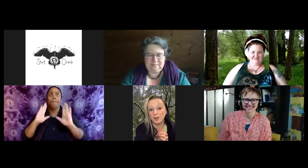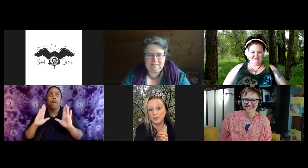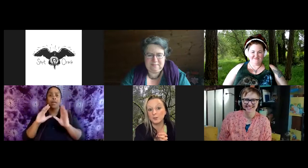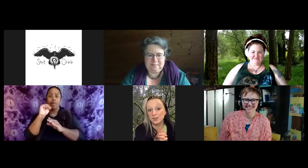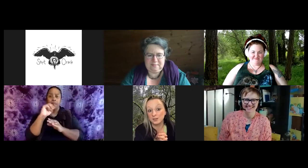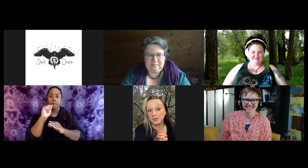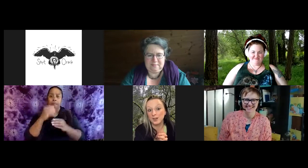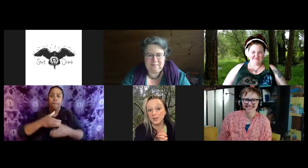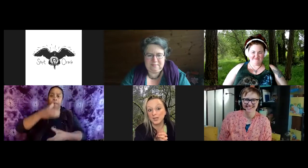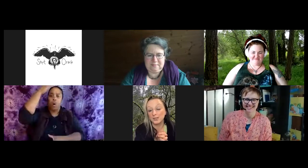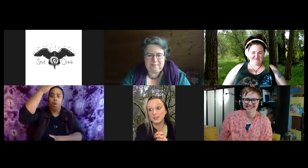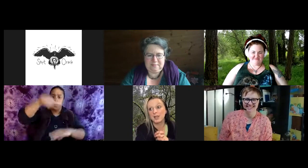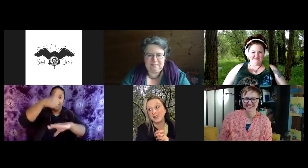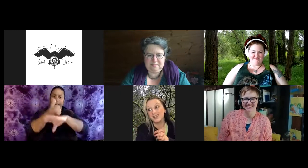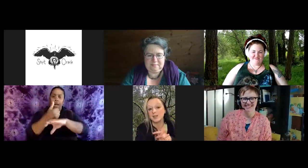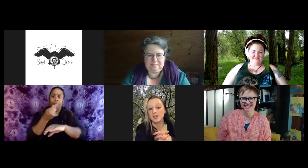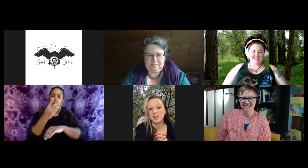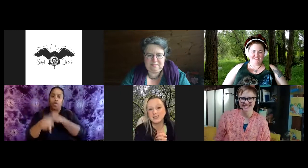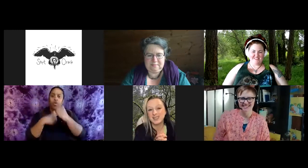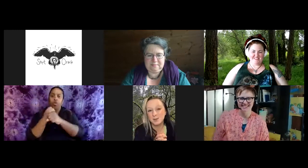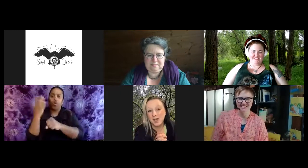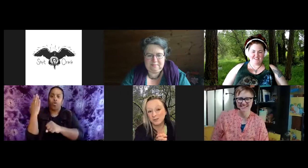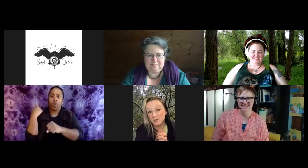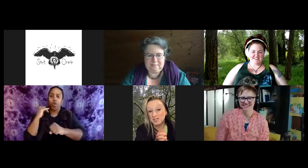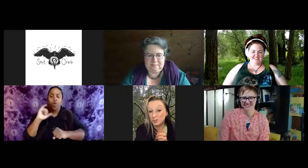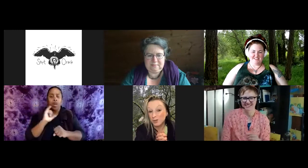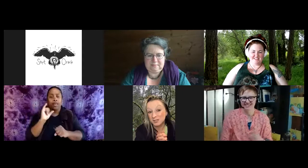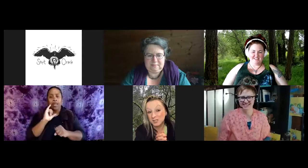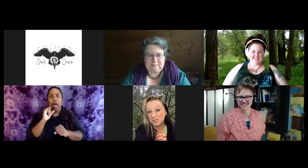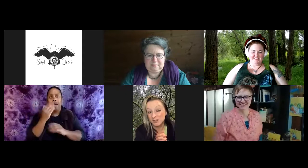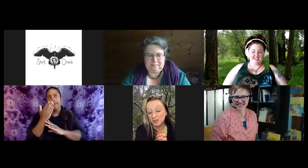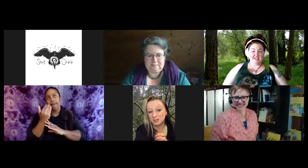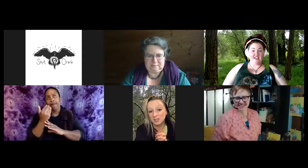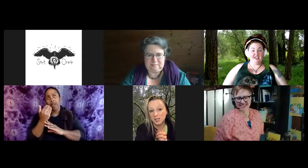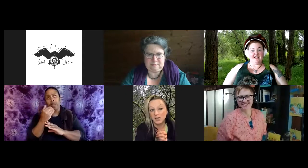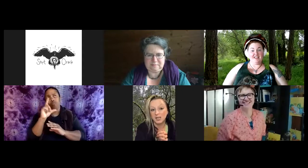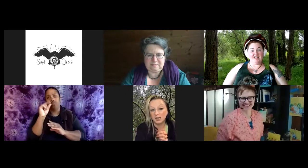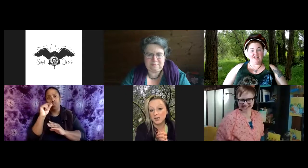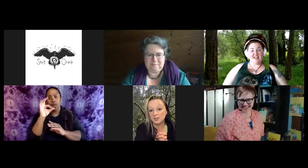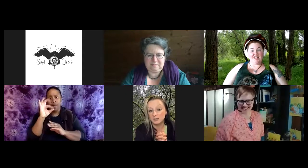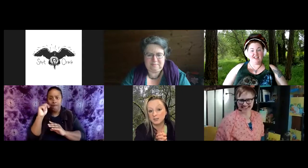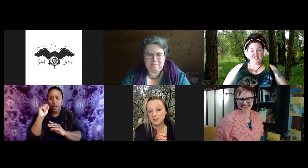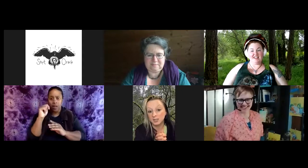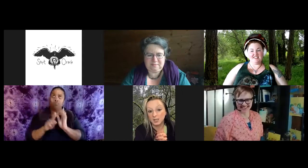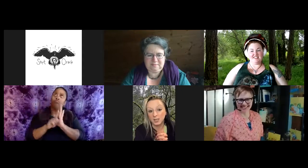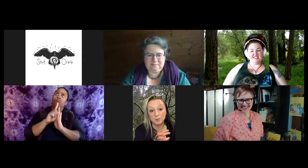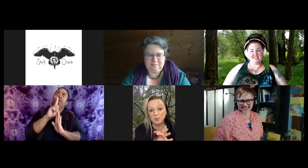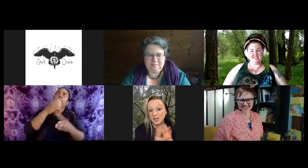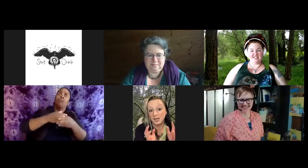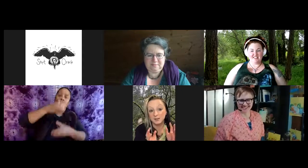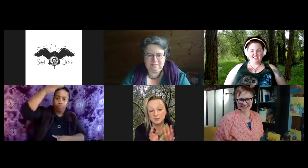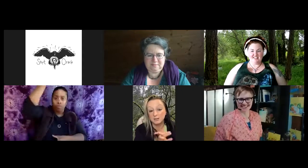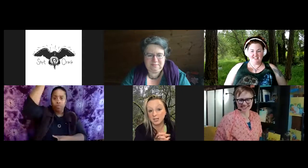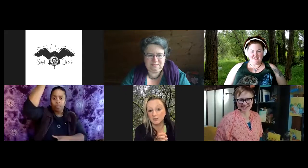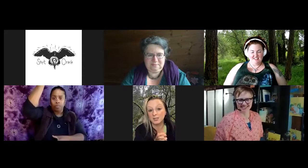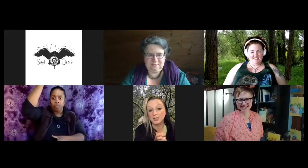up there a few years ago, and it's like about 15, 20 feet tall. And I